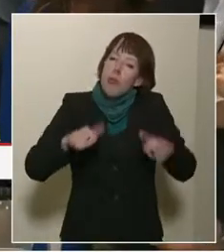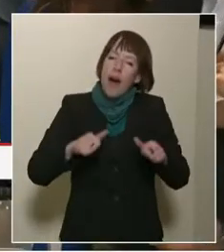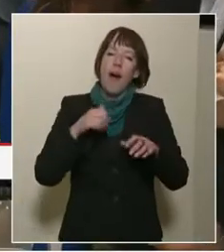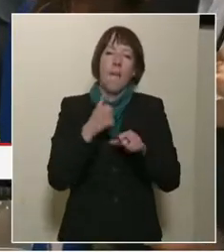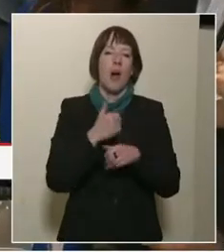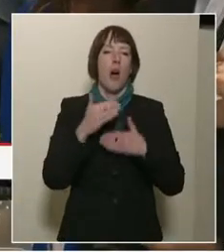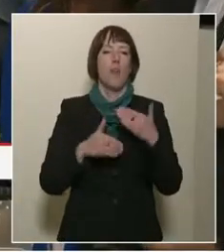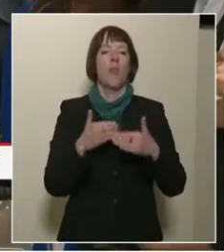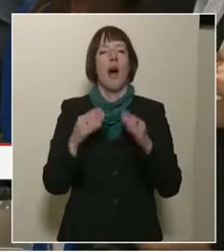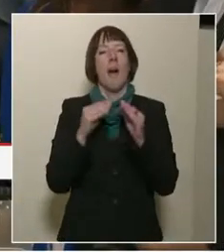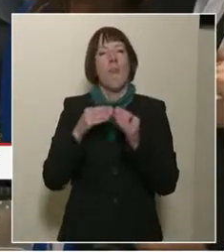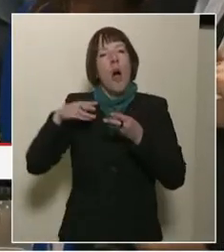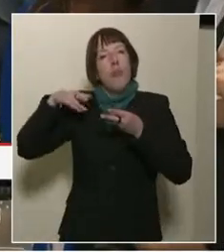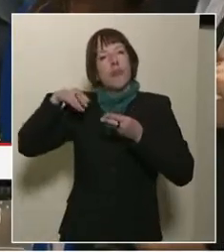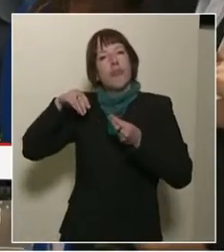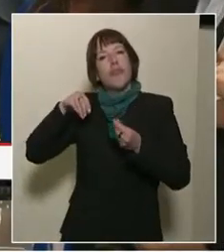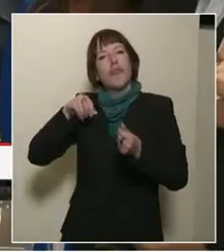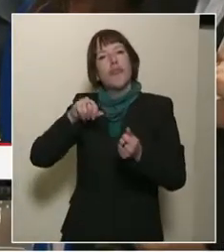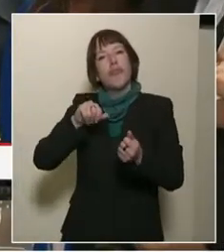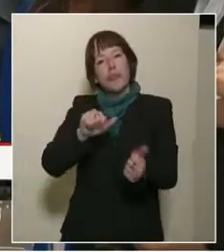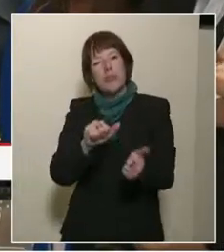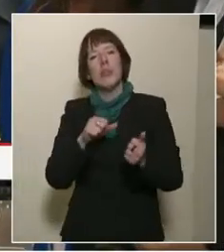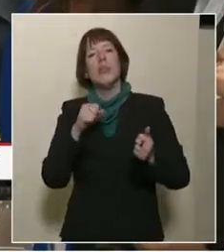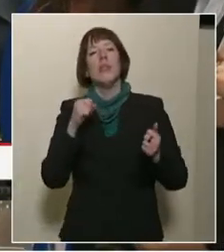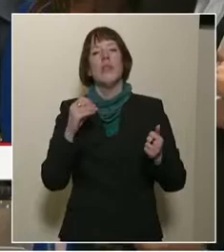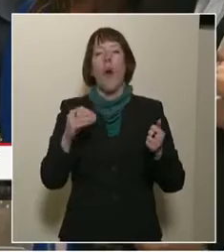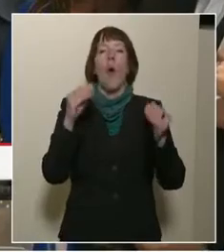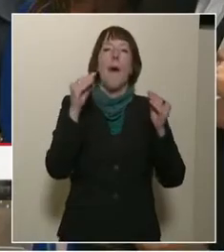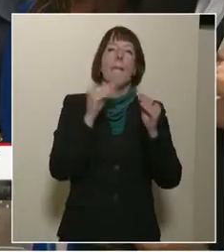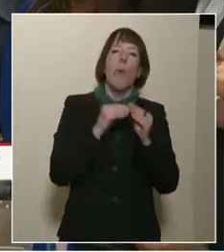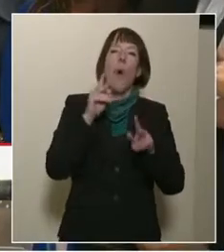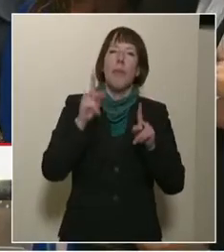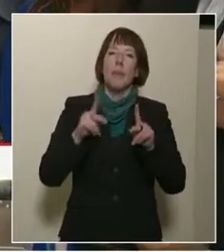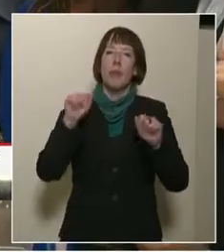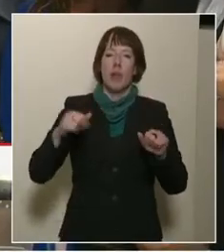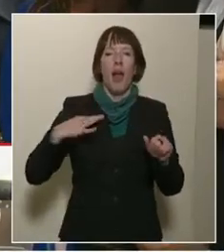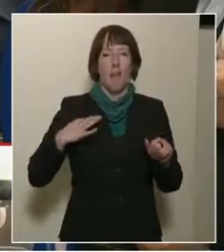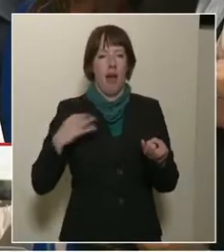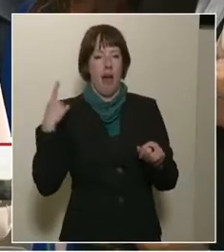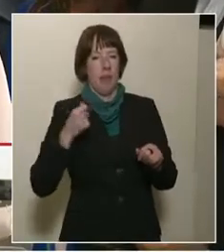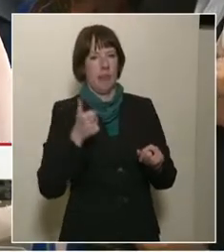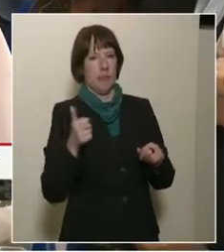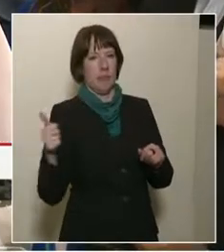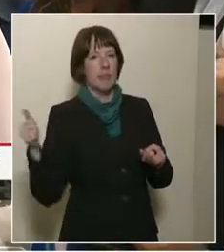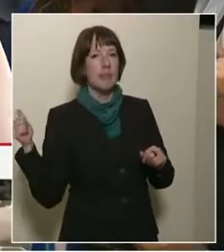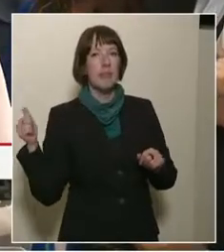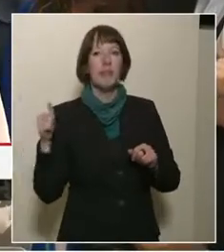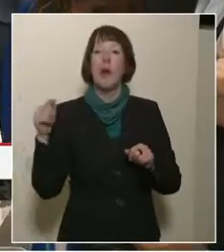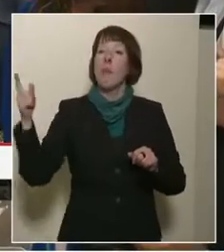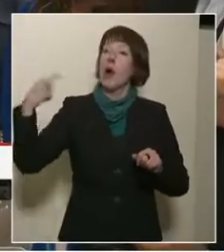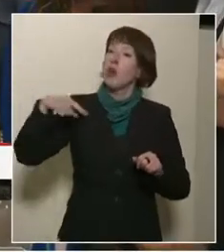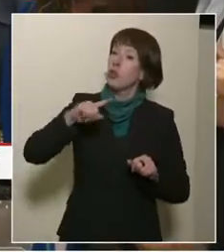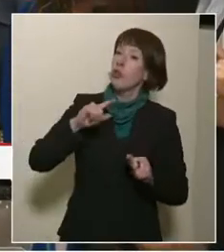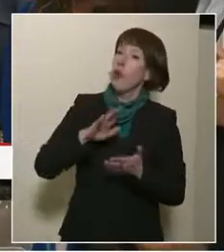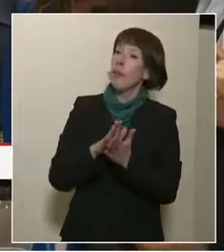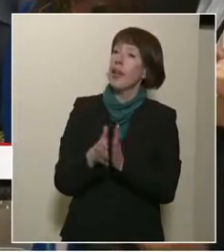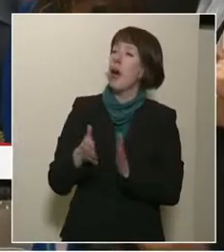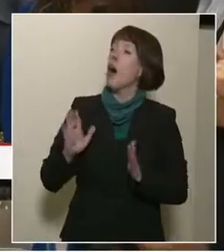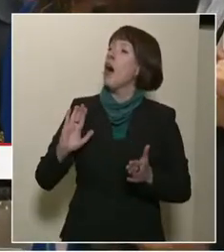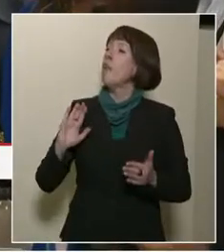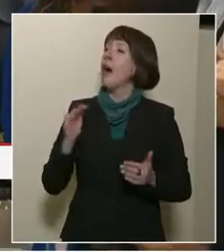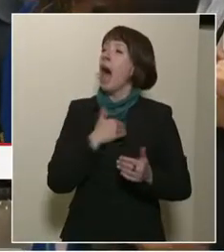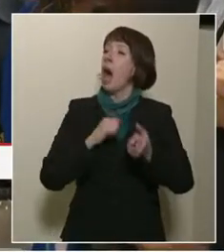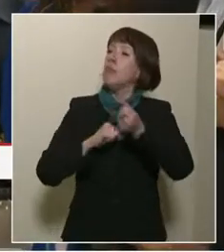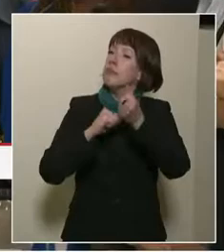process more seamless so that more people can apply. But you will also become our ambassadors. You can